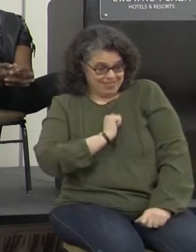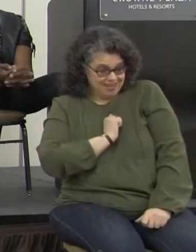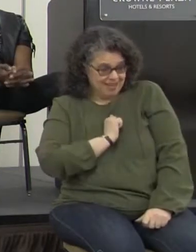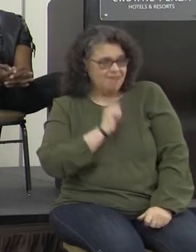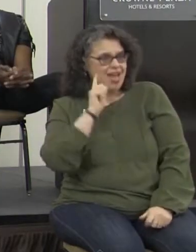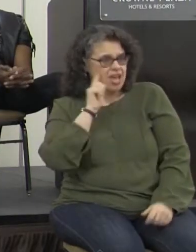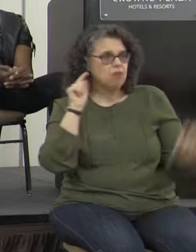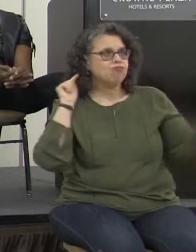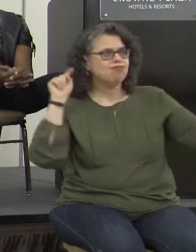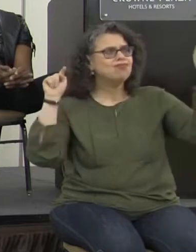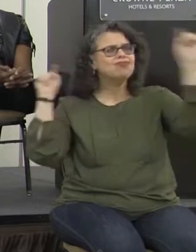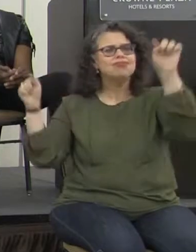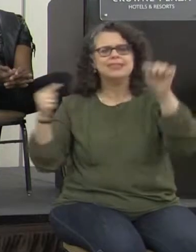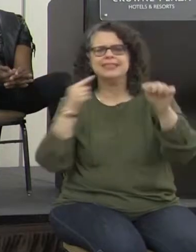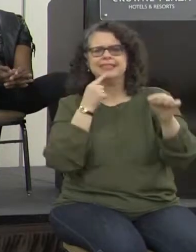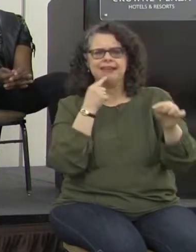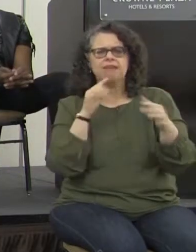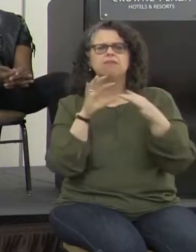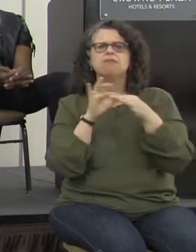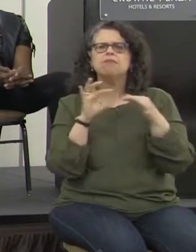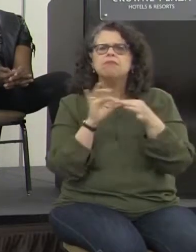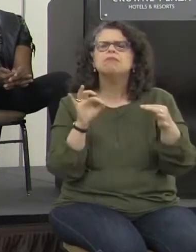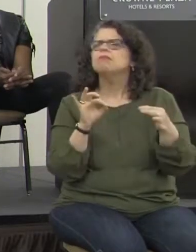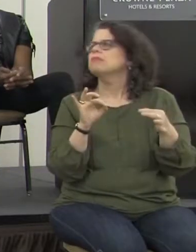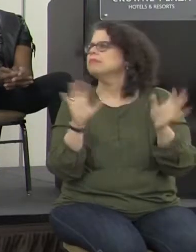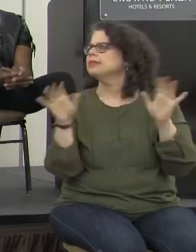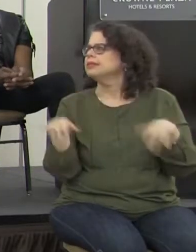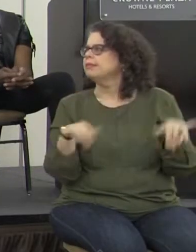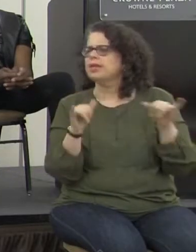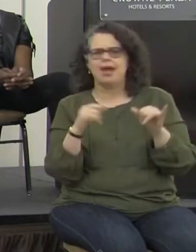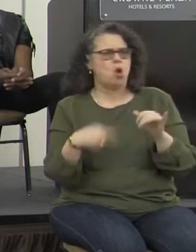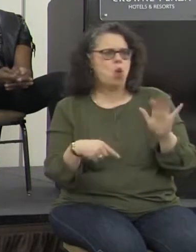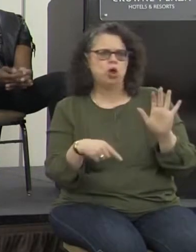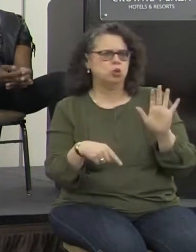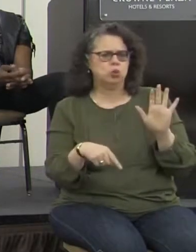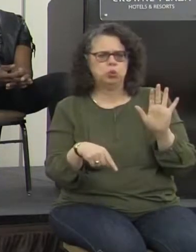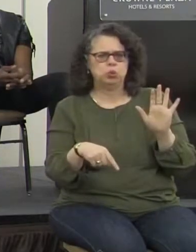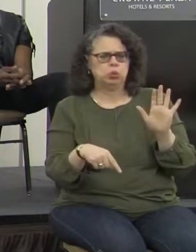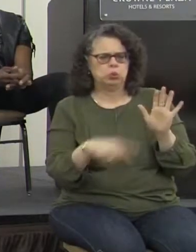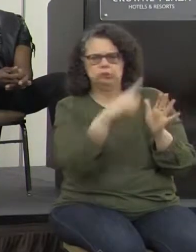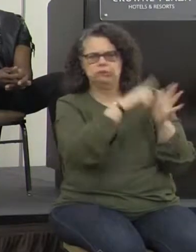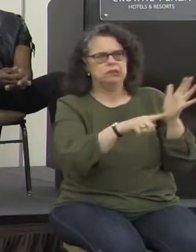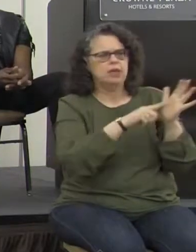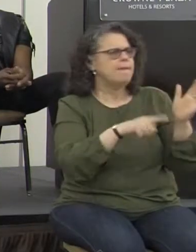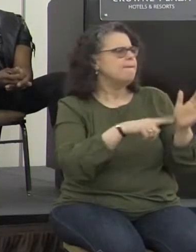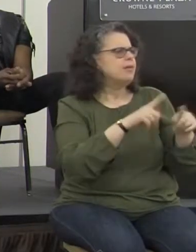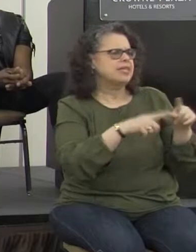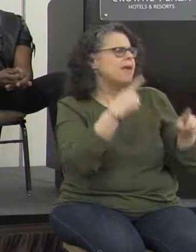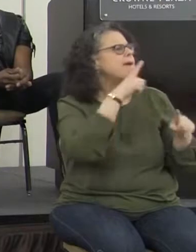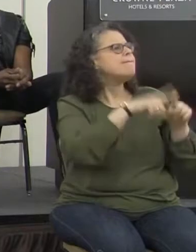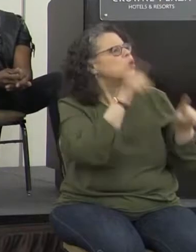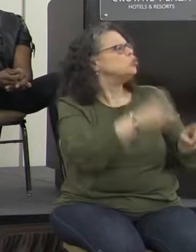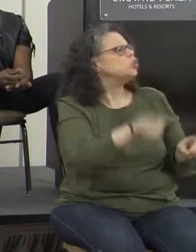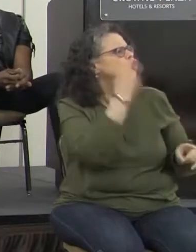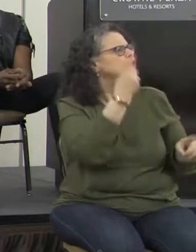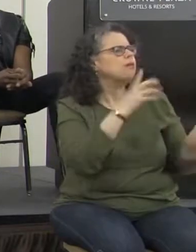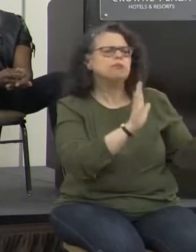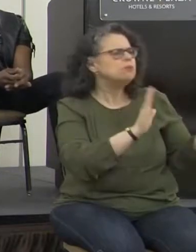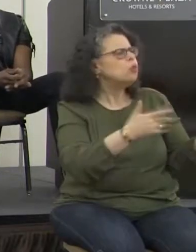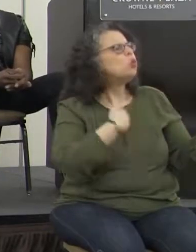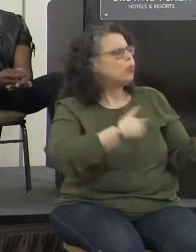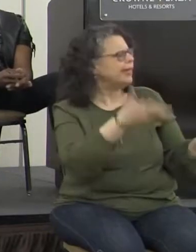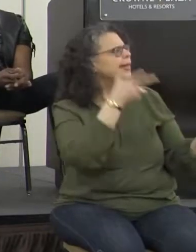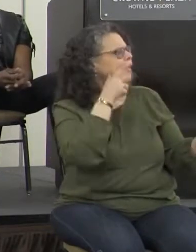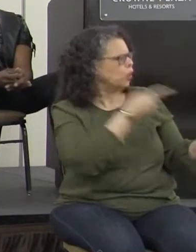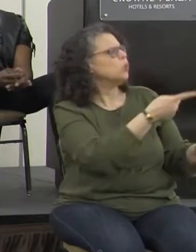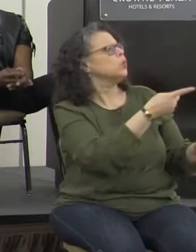other people saying this, and I don't want to negate what you're saying by saying what you should have understood. Yeah. We hear what you're saying,